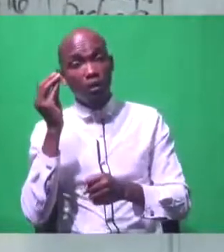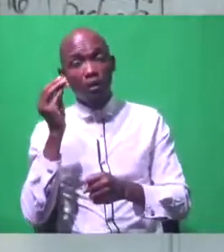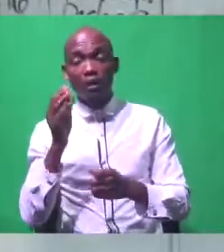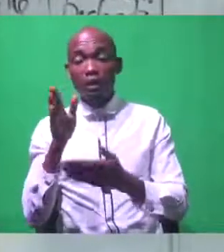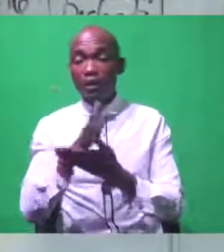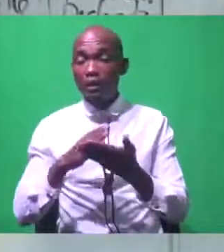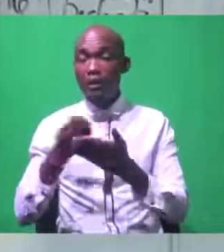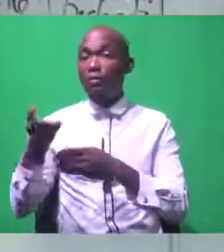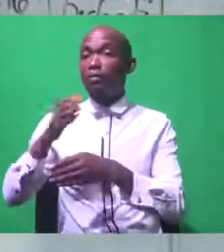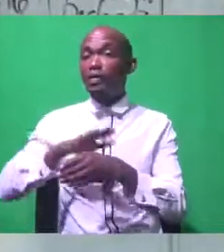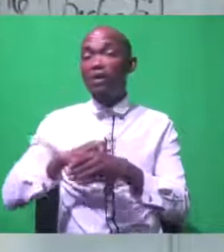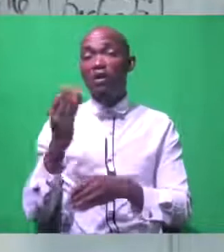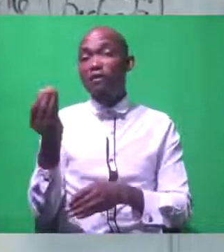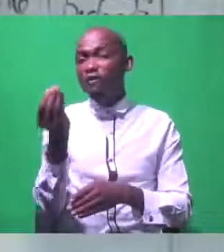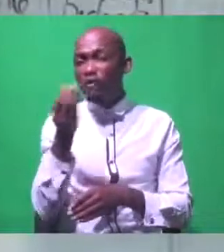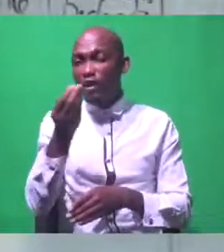Very few skills.